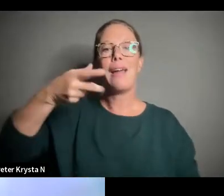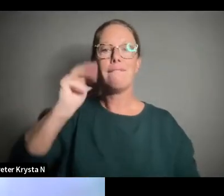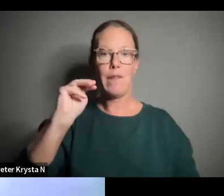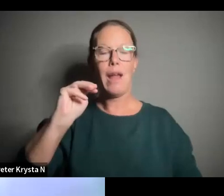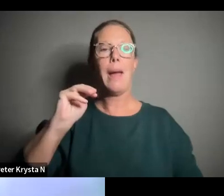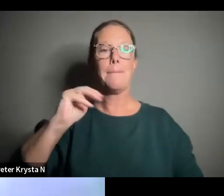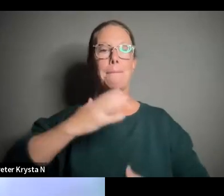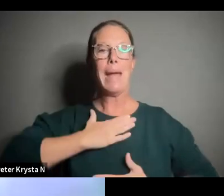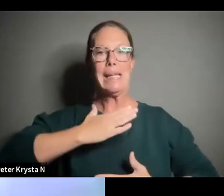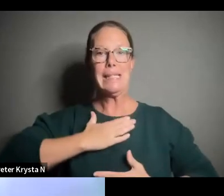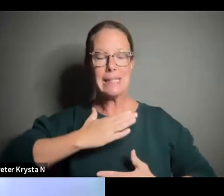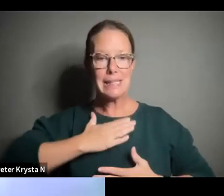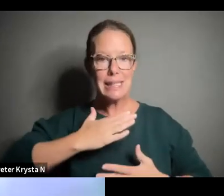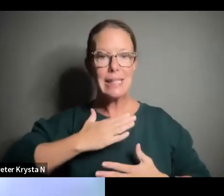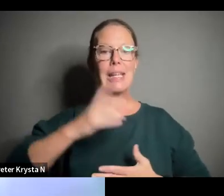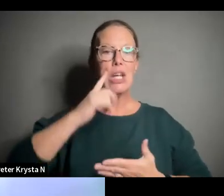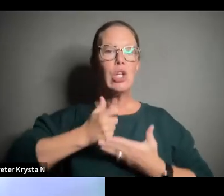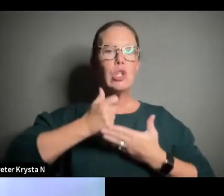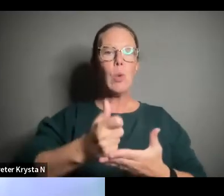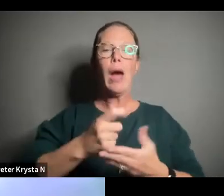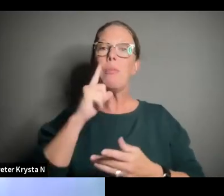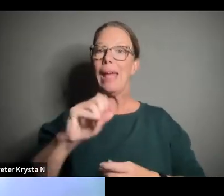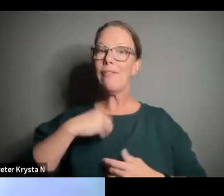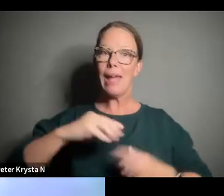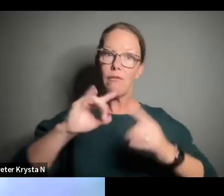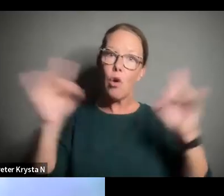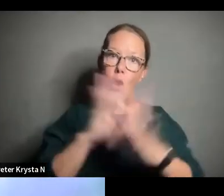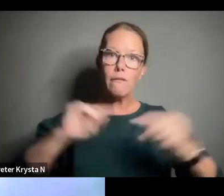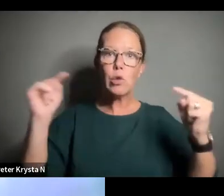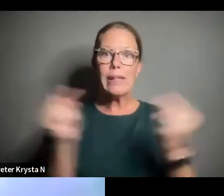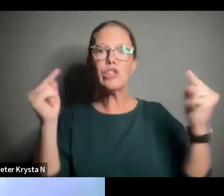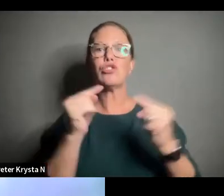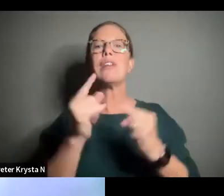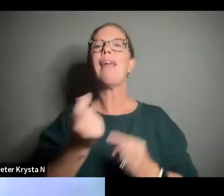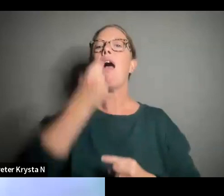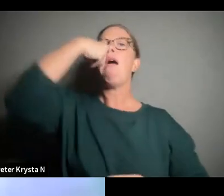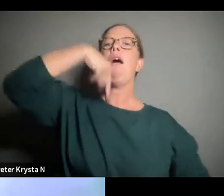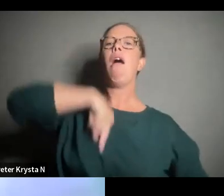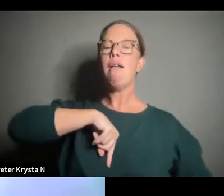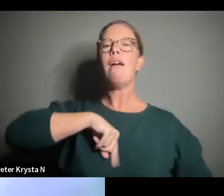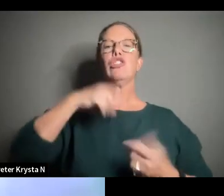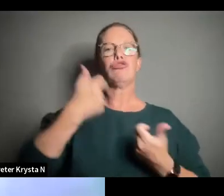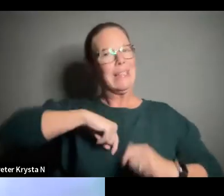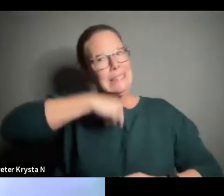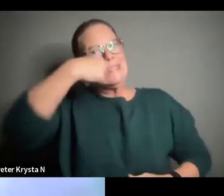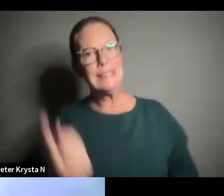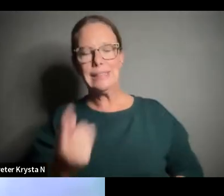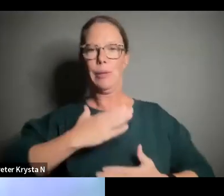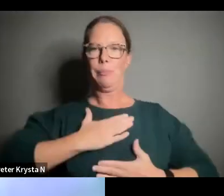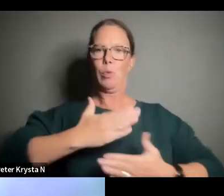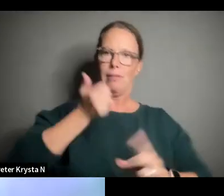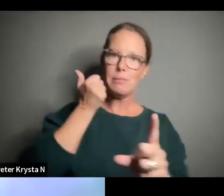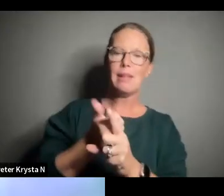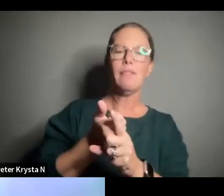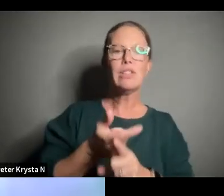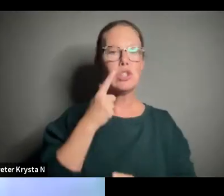help spinal cord injured patients with a catastrophic injury get off the ventilator. And so that was an innovative idea, doing it a different way over the